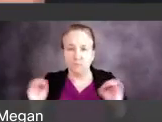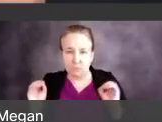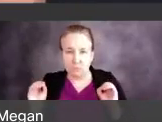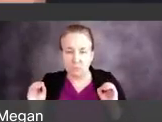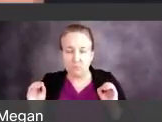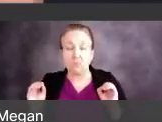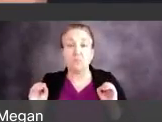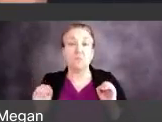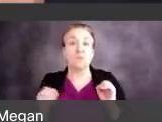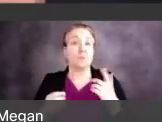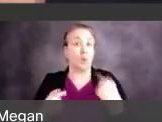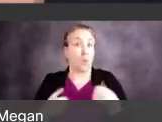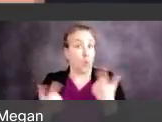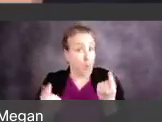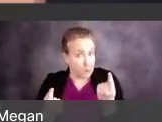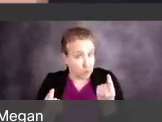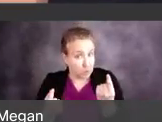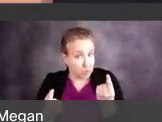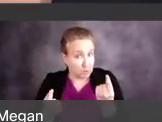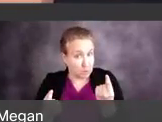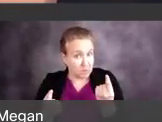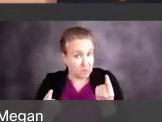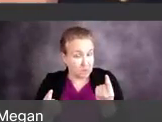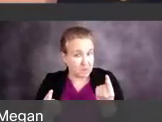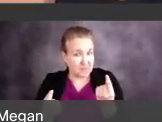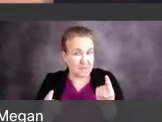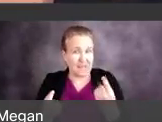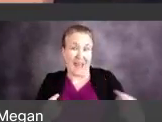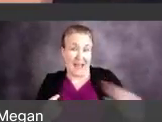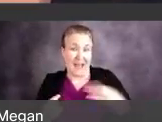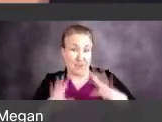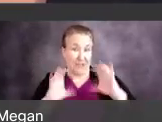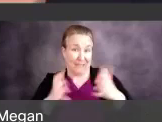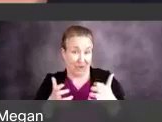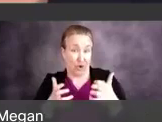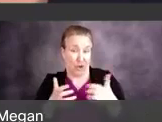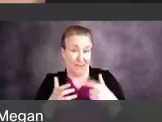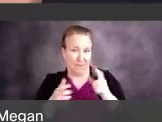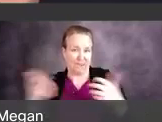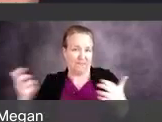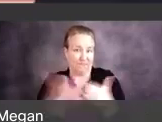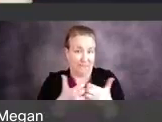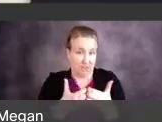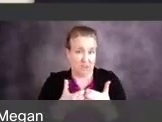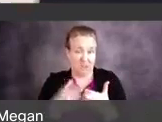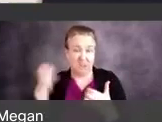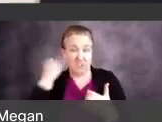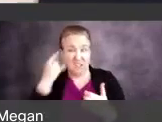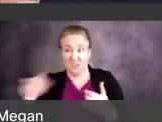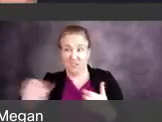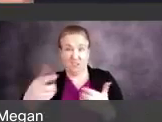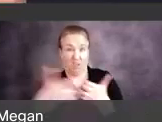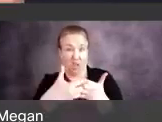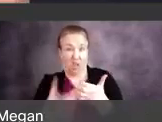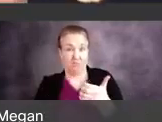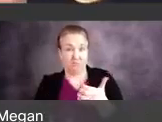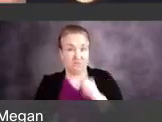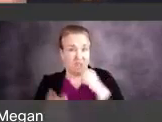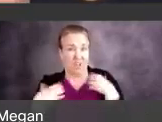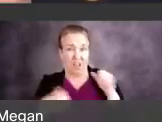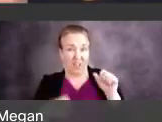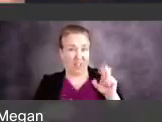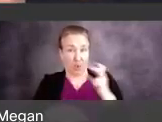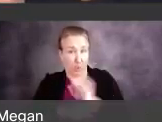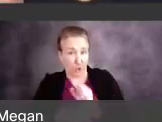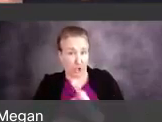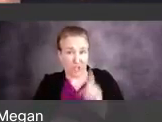do is they have to fit into one of the eligibility categories. And so if they don't fit into one of the eligibility categories and can't prove that